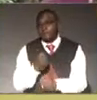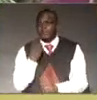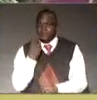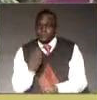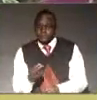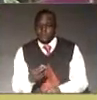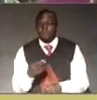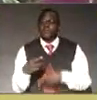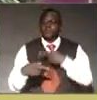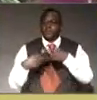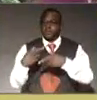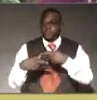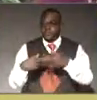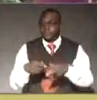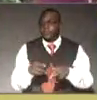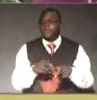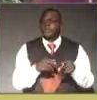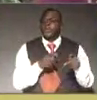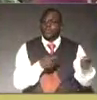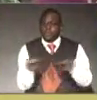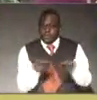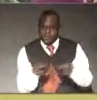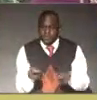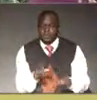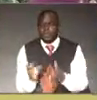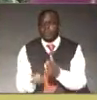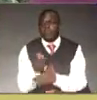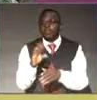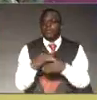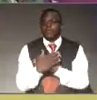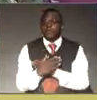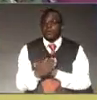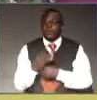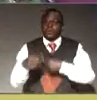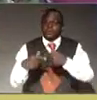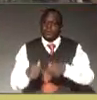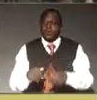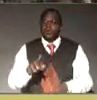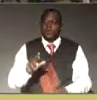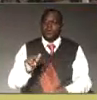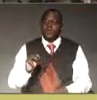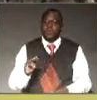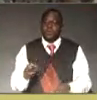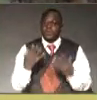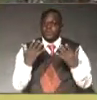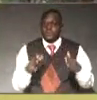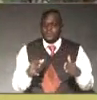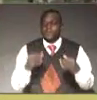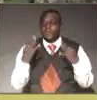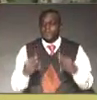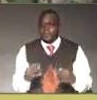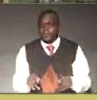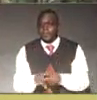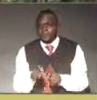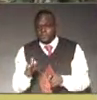a reversal of the colonial trend and establish industries in the country to process raw materials into finished products locally in order